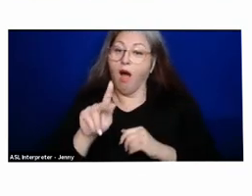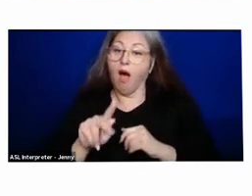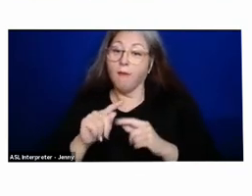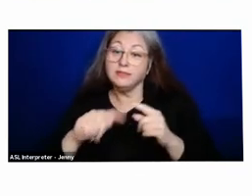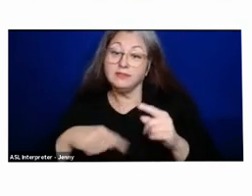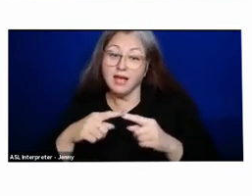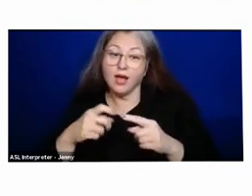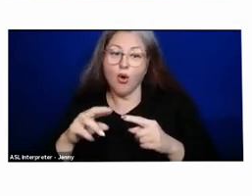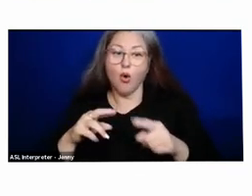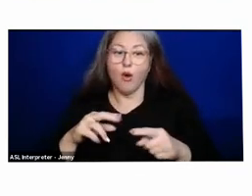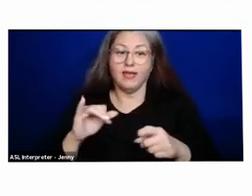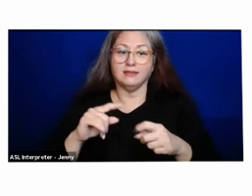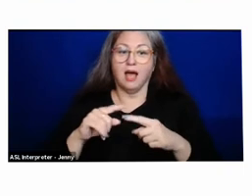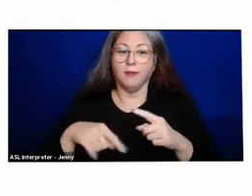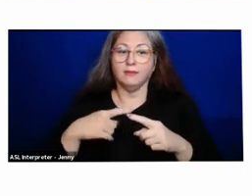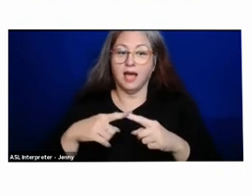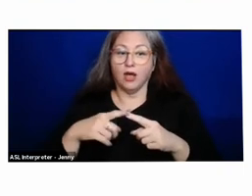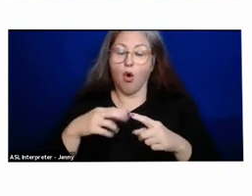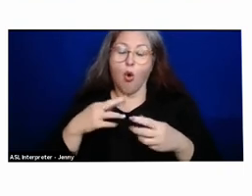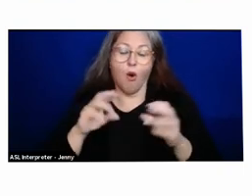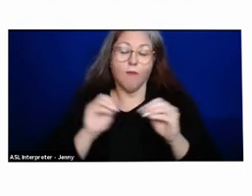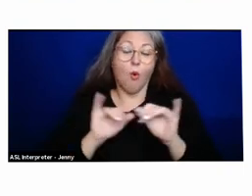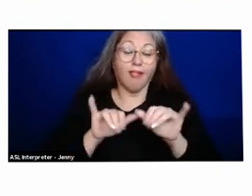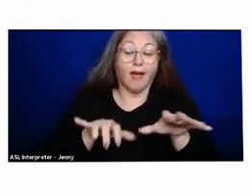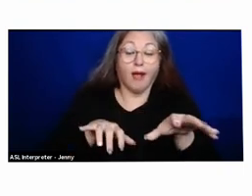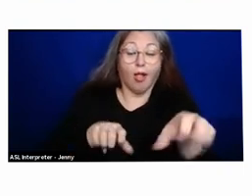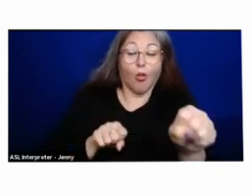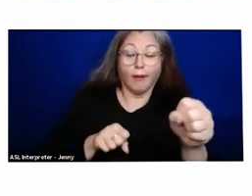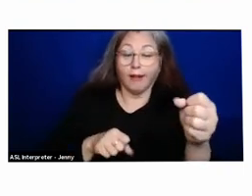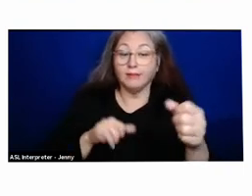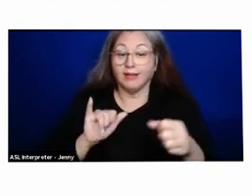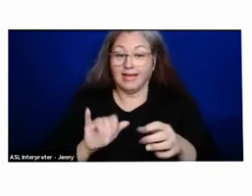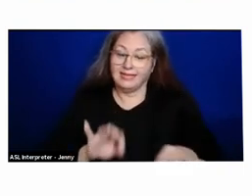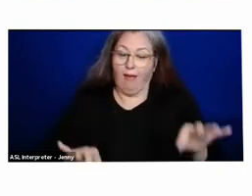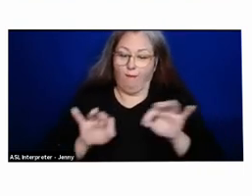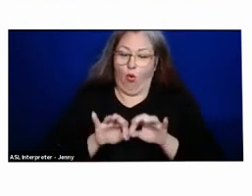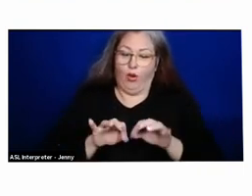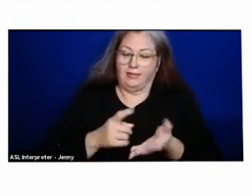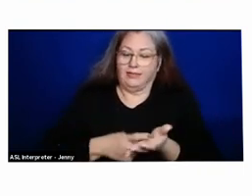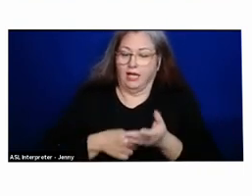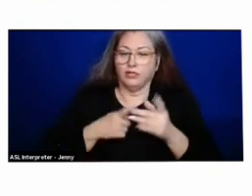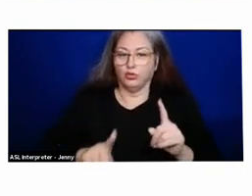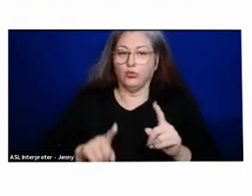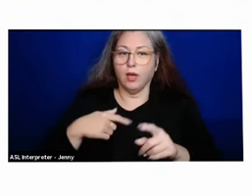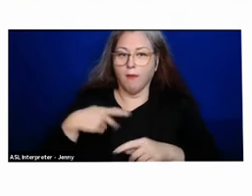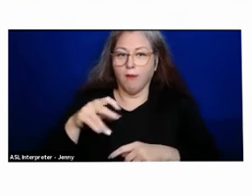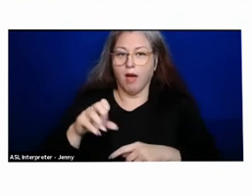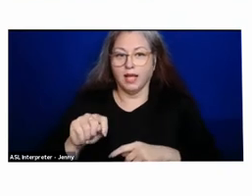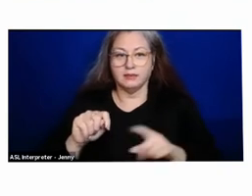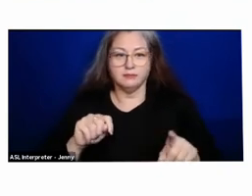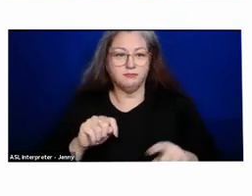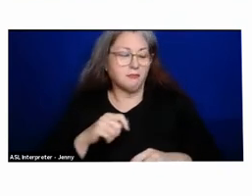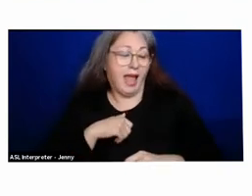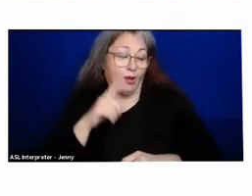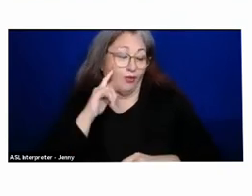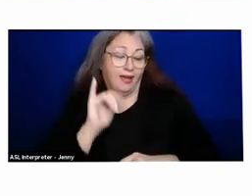actually upcycled colonialism? These are really some of the questions that are central in our podcast. I don't really think it's a question.